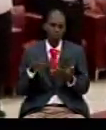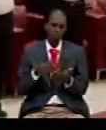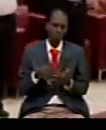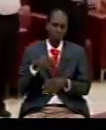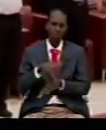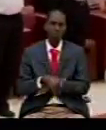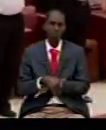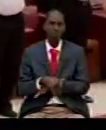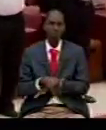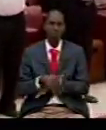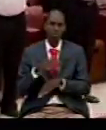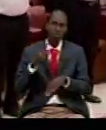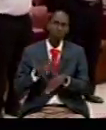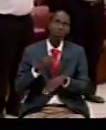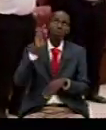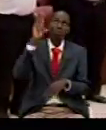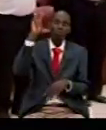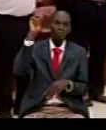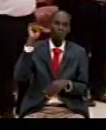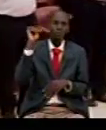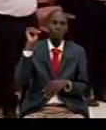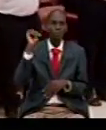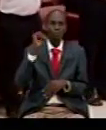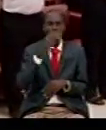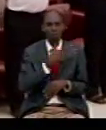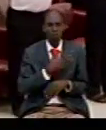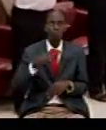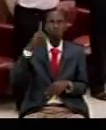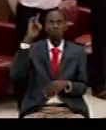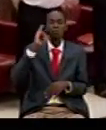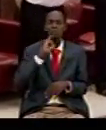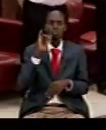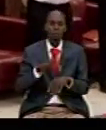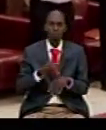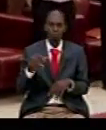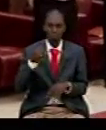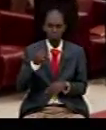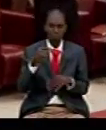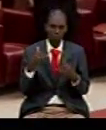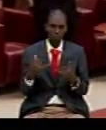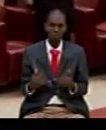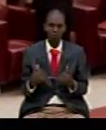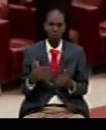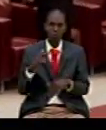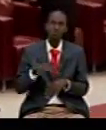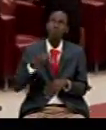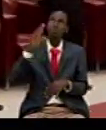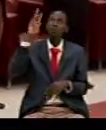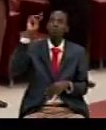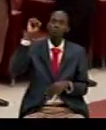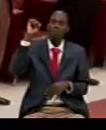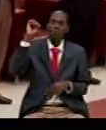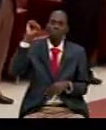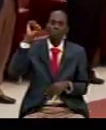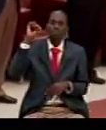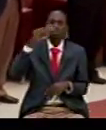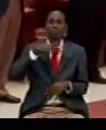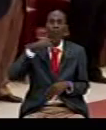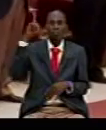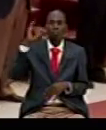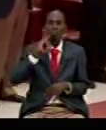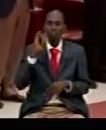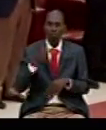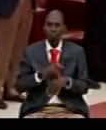tonight. Touch him, and he's touching you now. Touch him, and